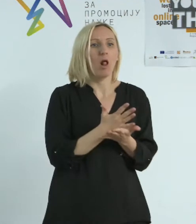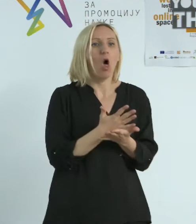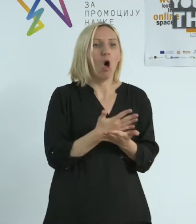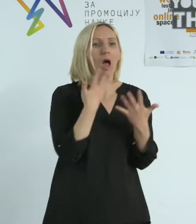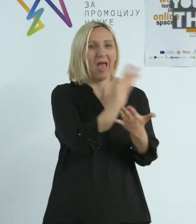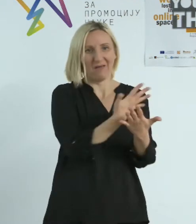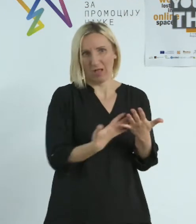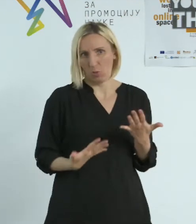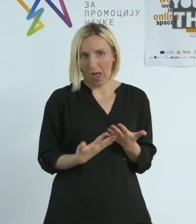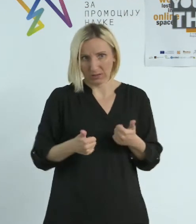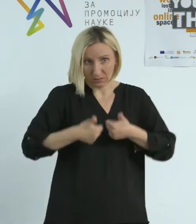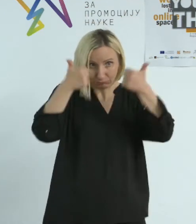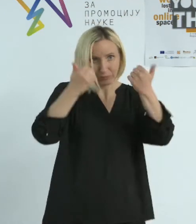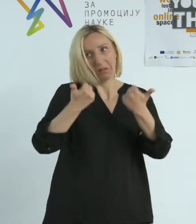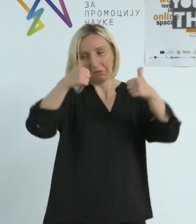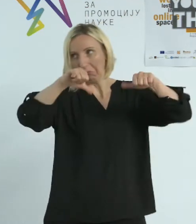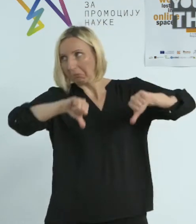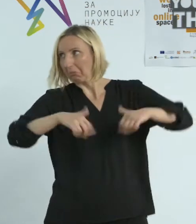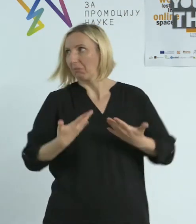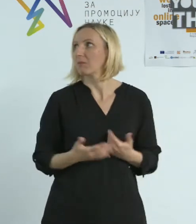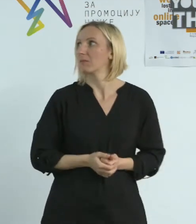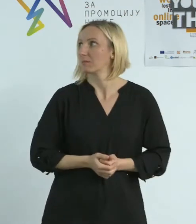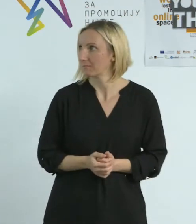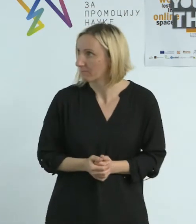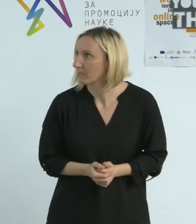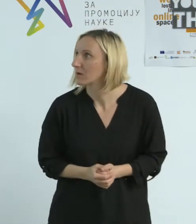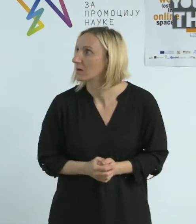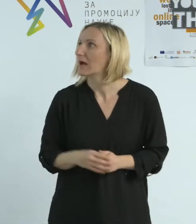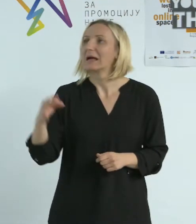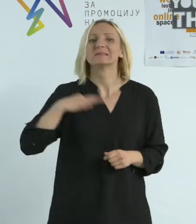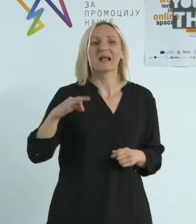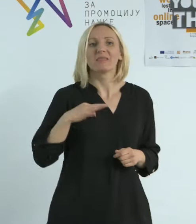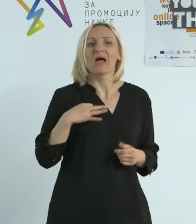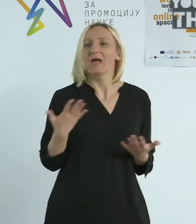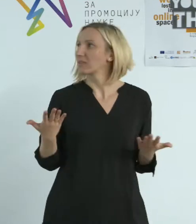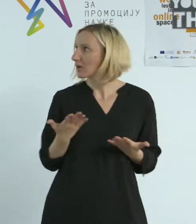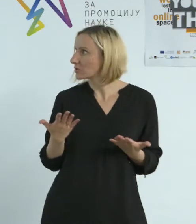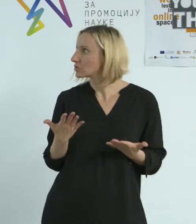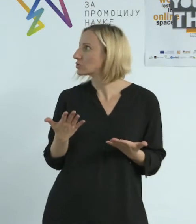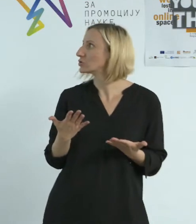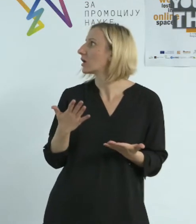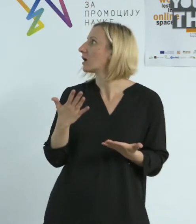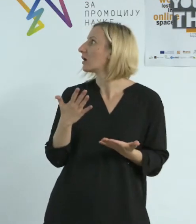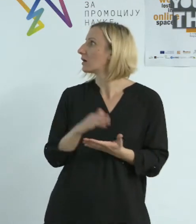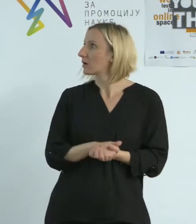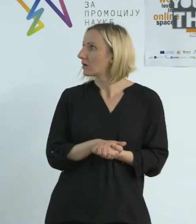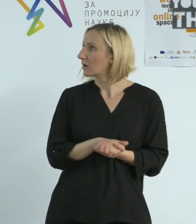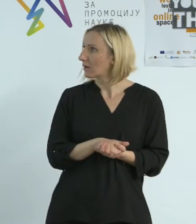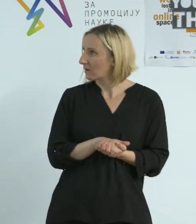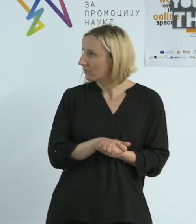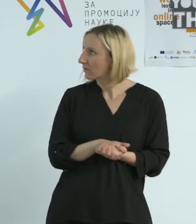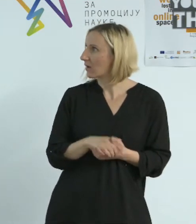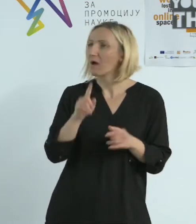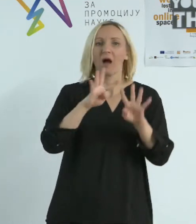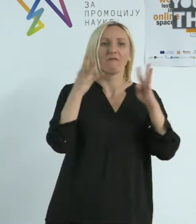The assessment was a continuous assessment through a kind of activities, tasks, assignments, and quizzes. And